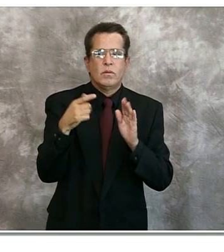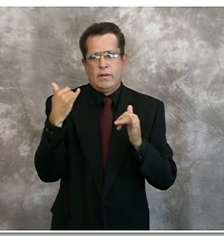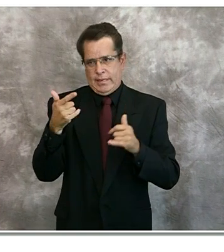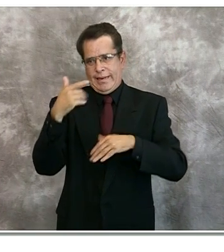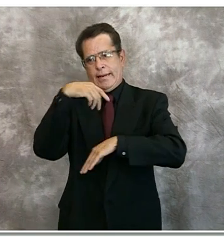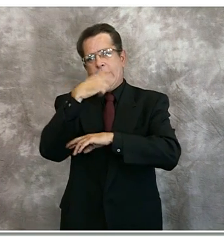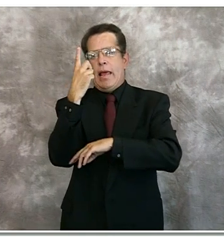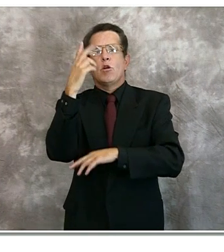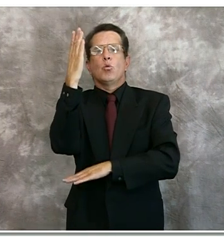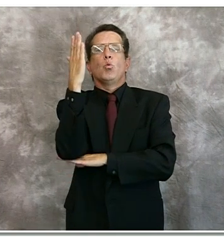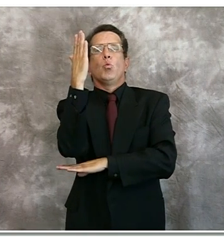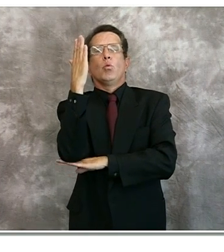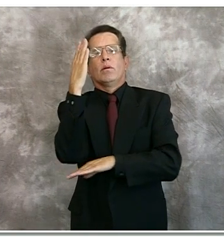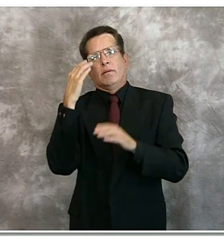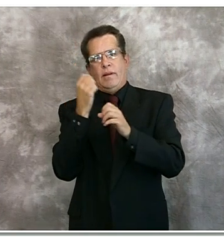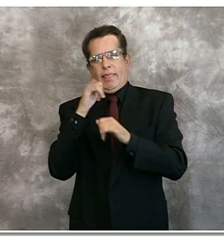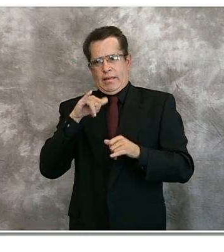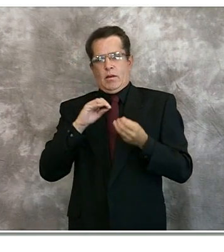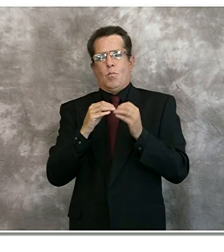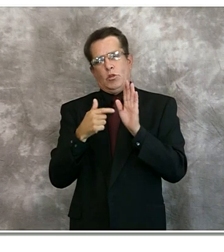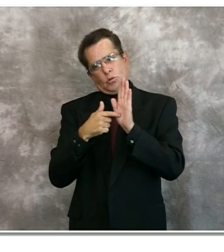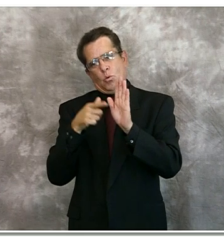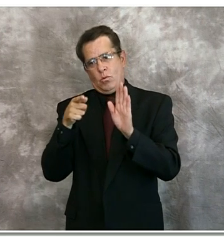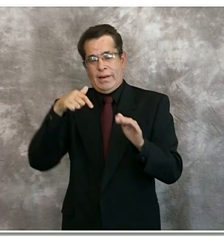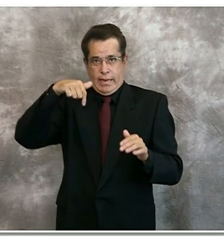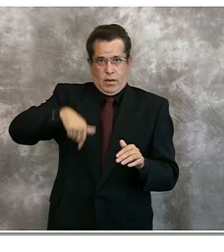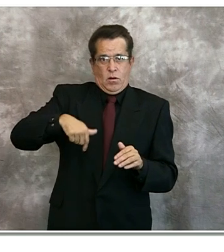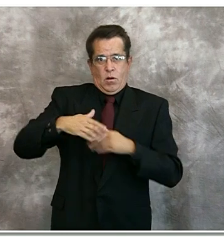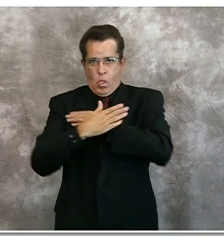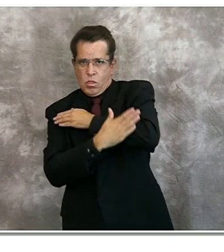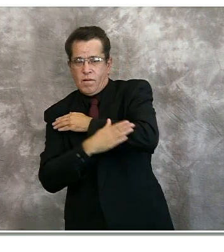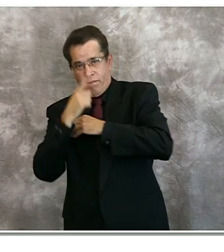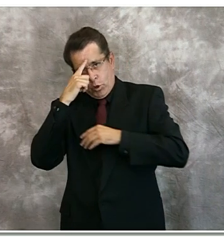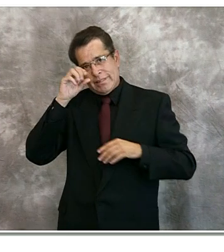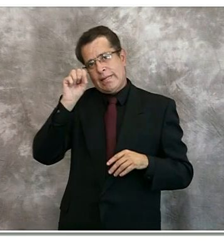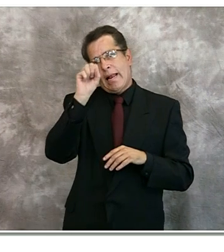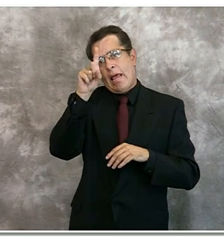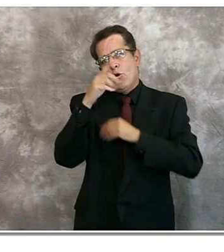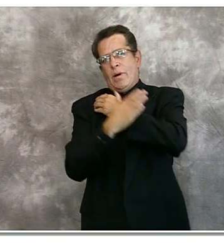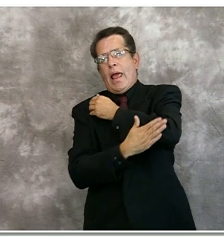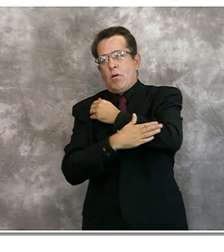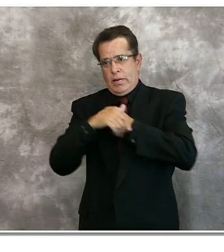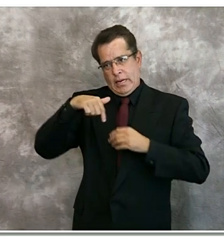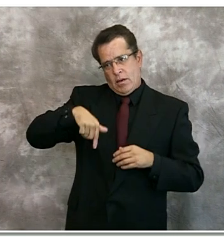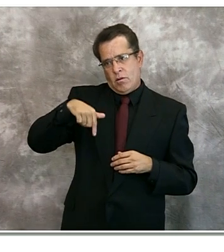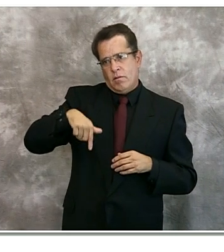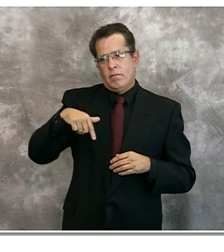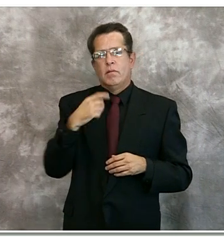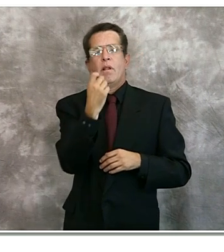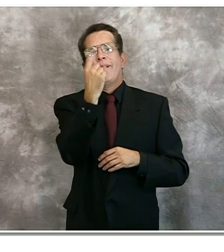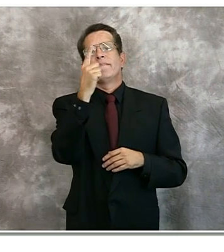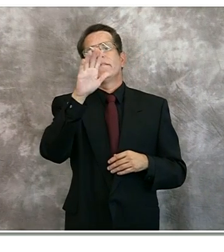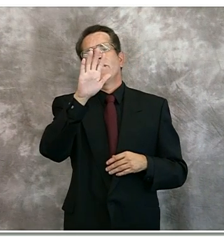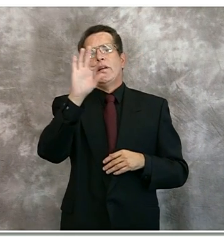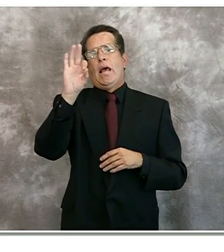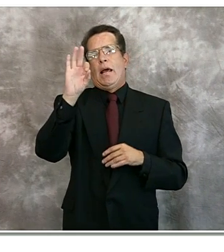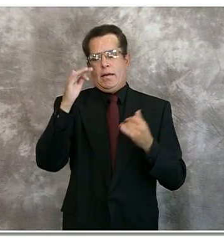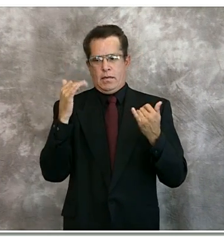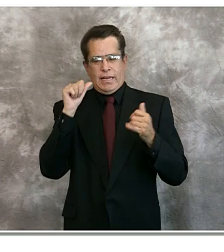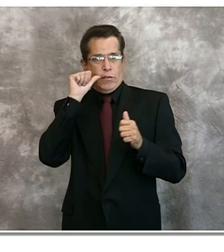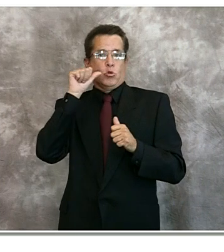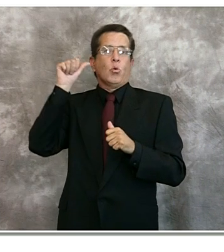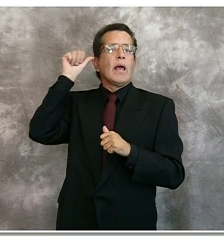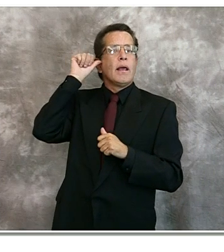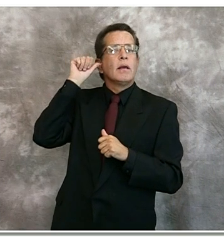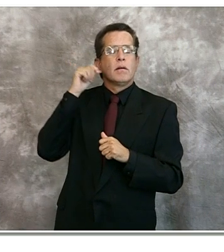noon. Today's local statistics in San Diego County from reports as of 11:59